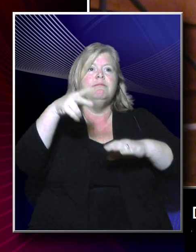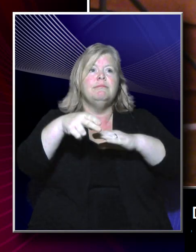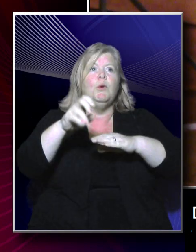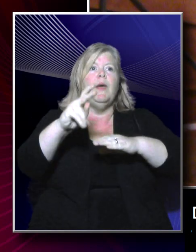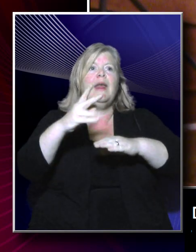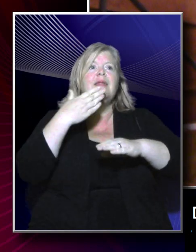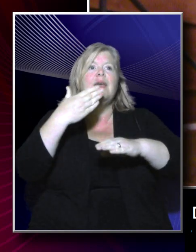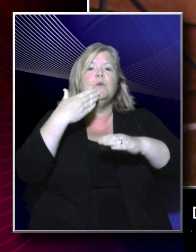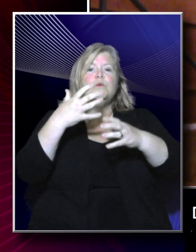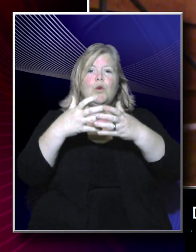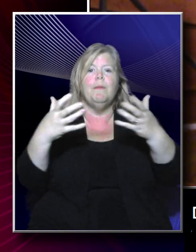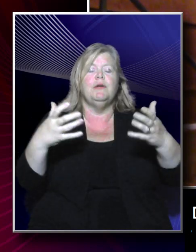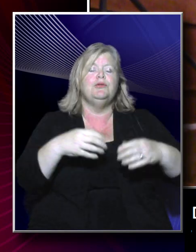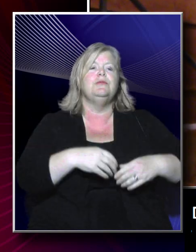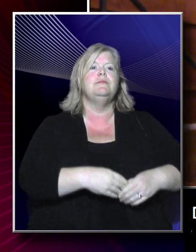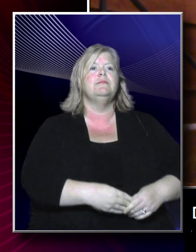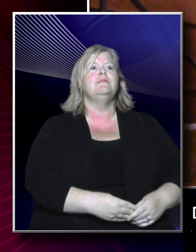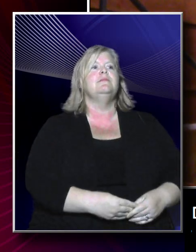So you'll see that.